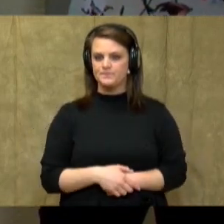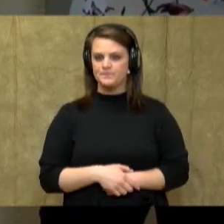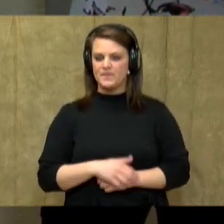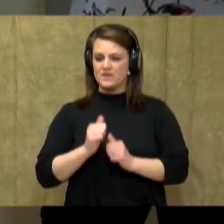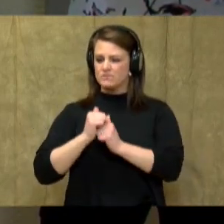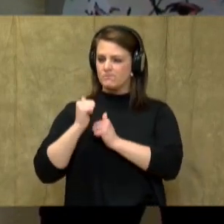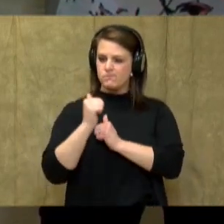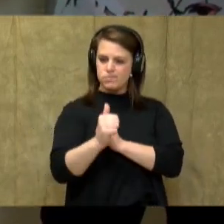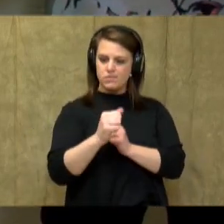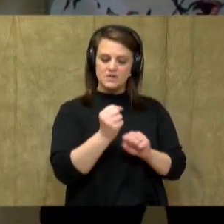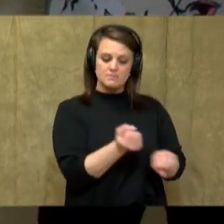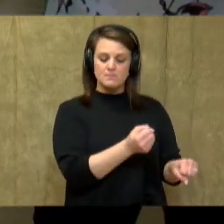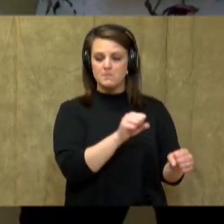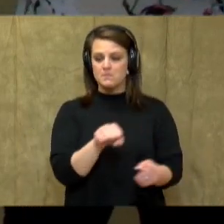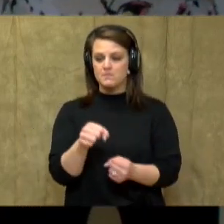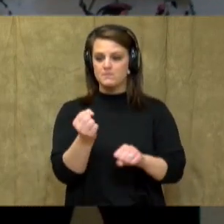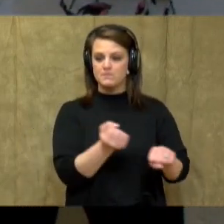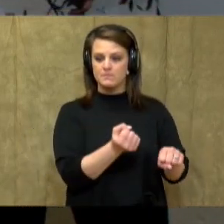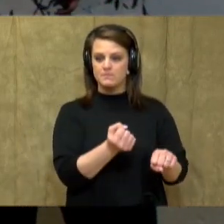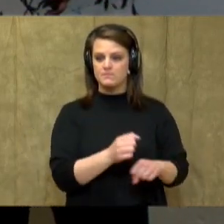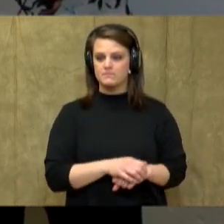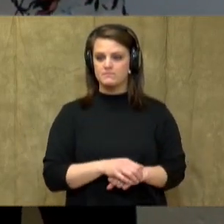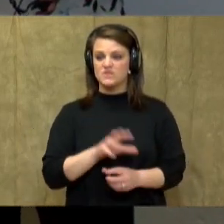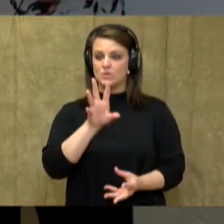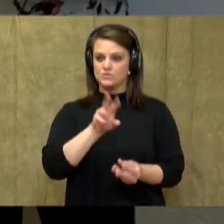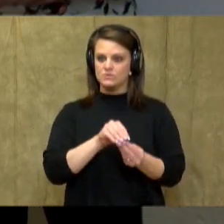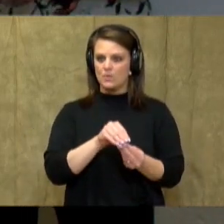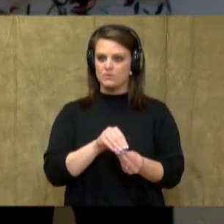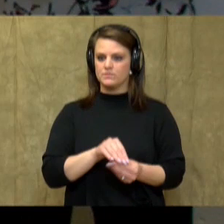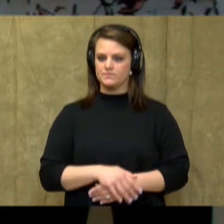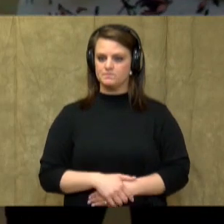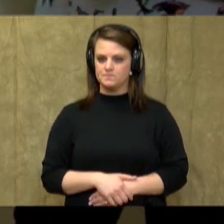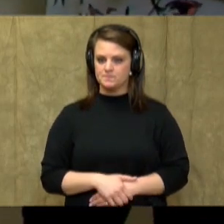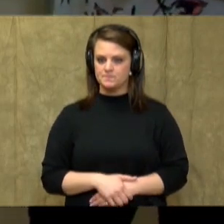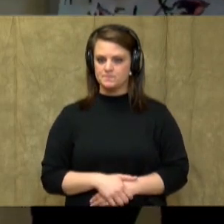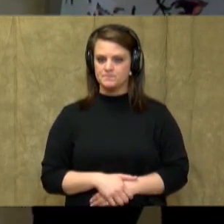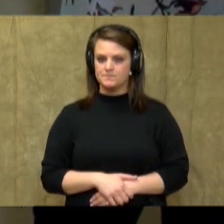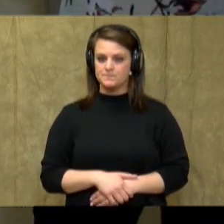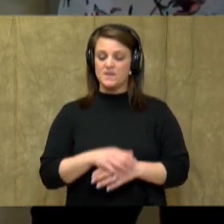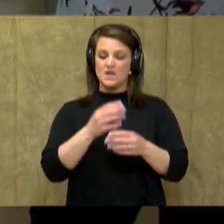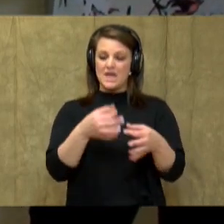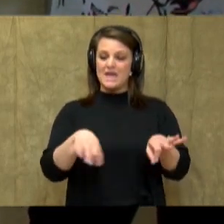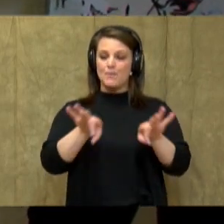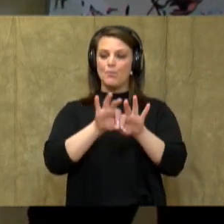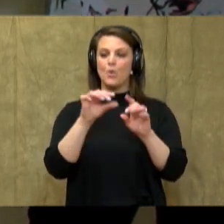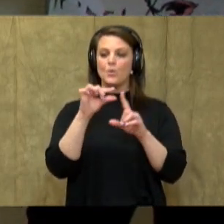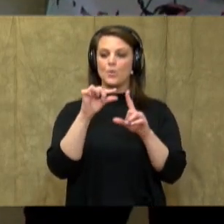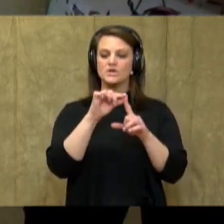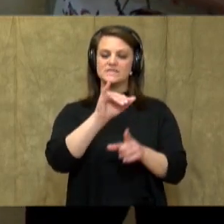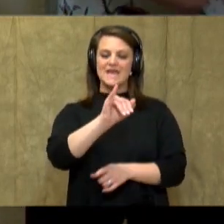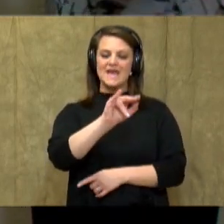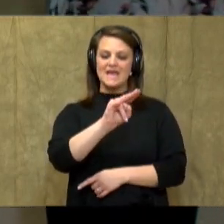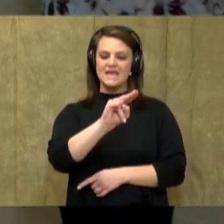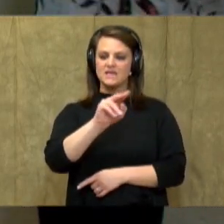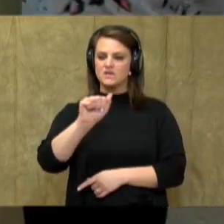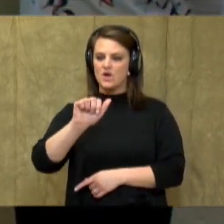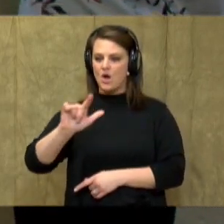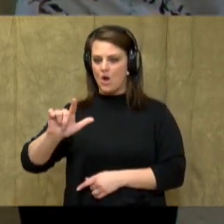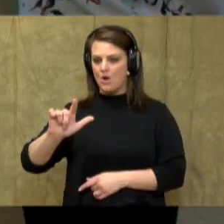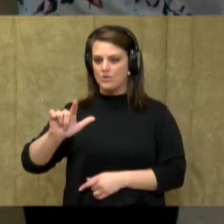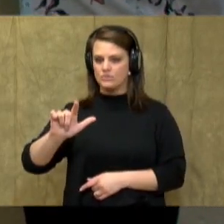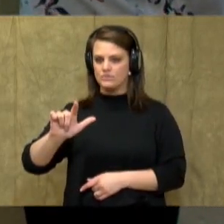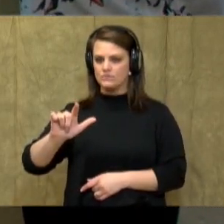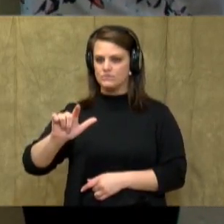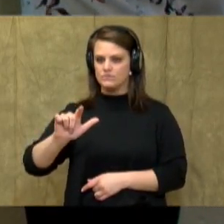Maggie paddle her kayak in all? All right, keywords, in all. So I know I'm going